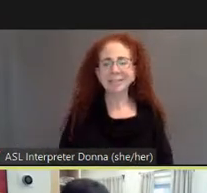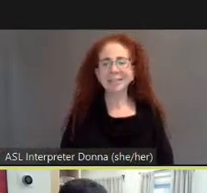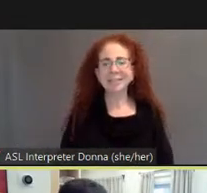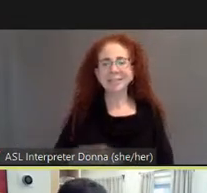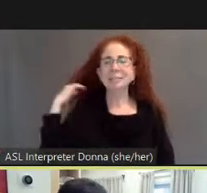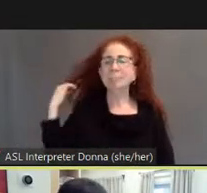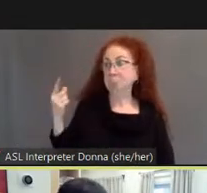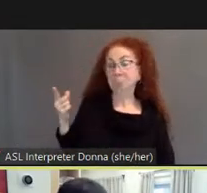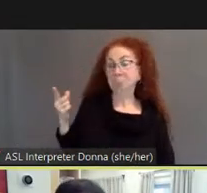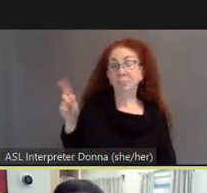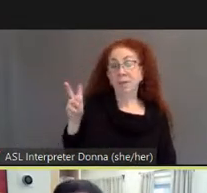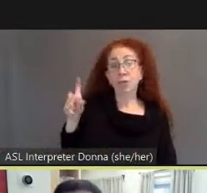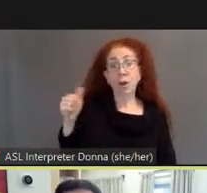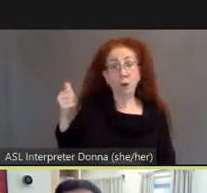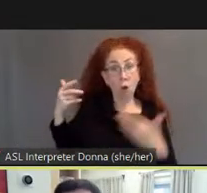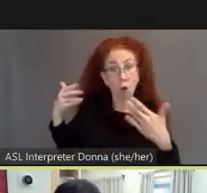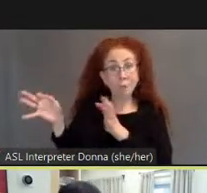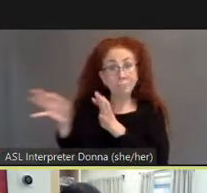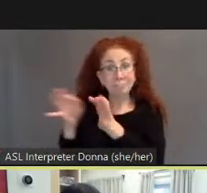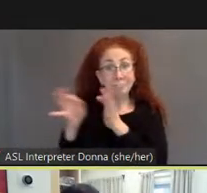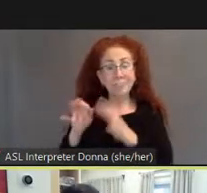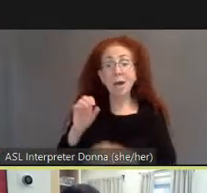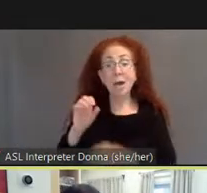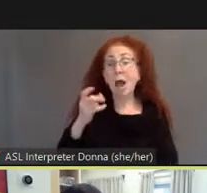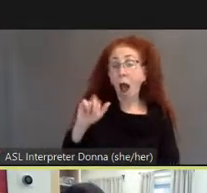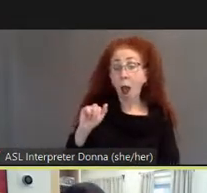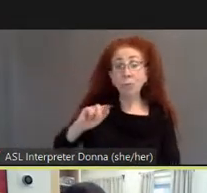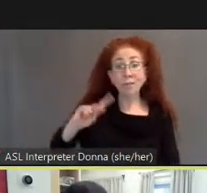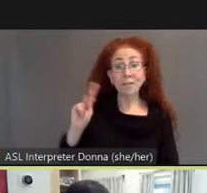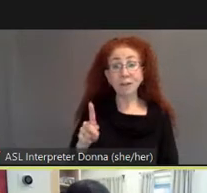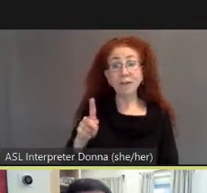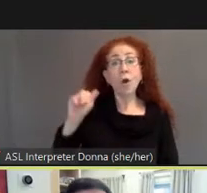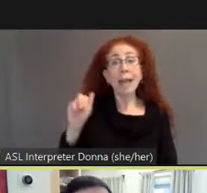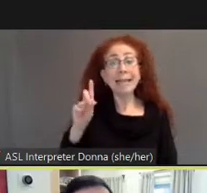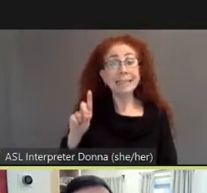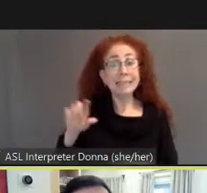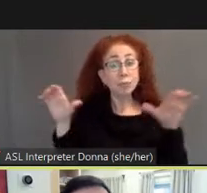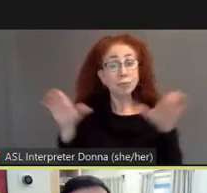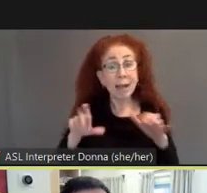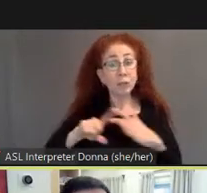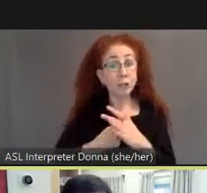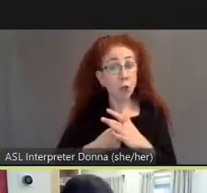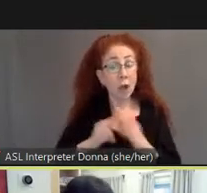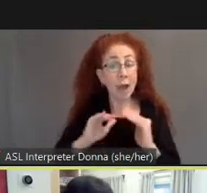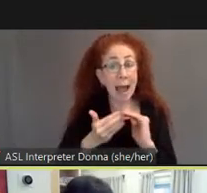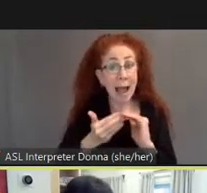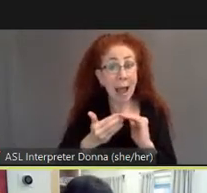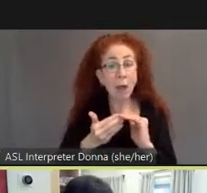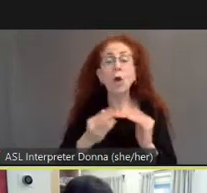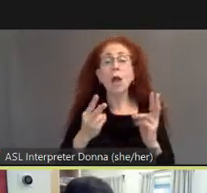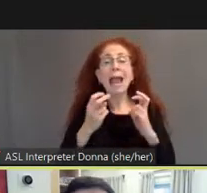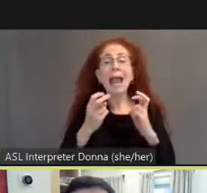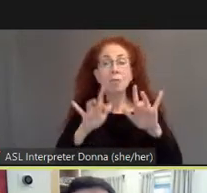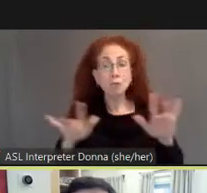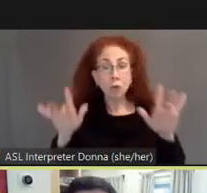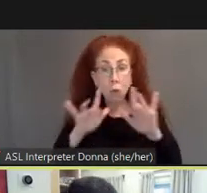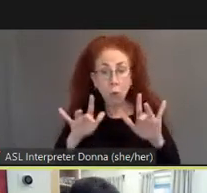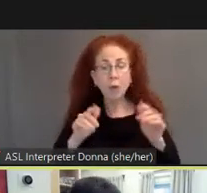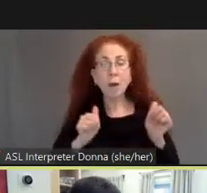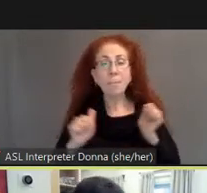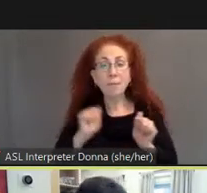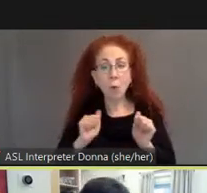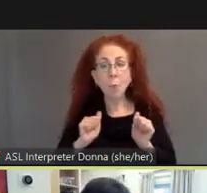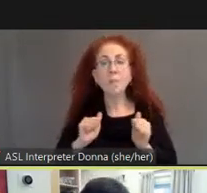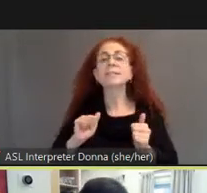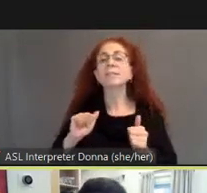Veronica mentioned, Opera Philadelphia's audio description practice began with a recorded digital performance of the opera